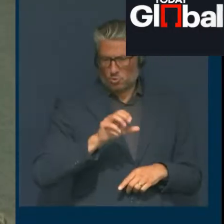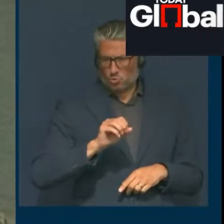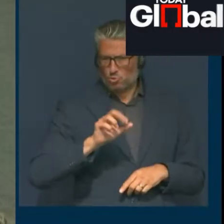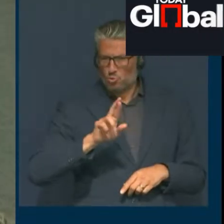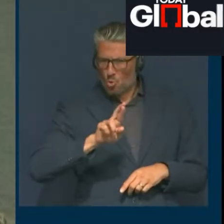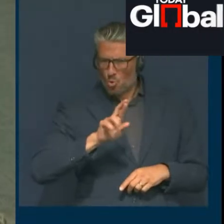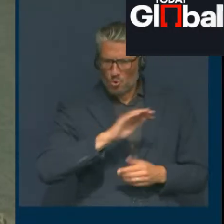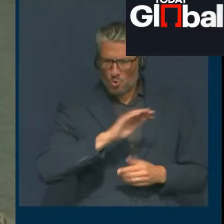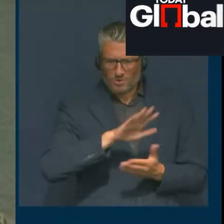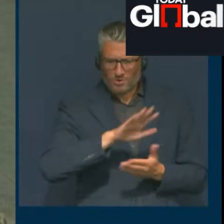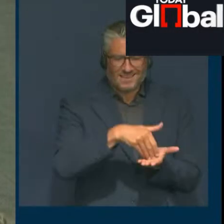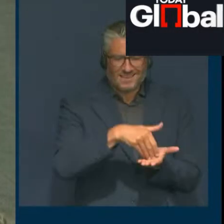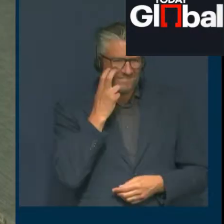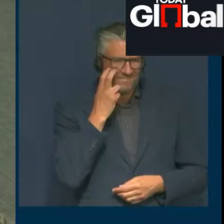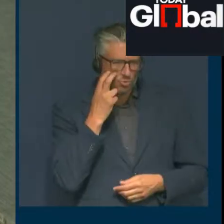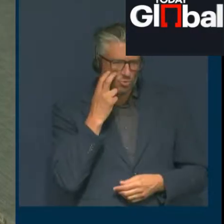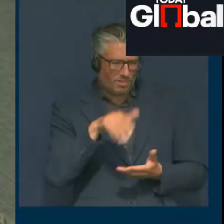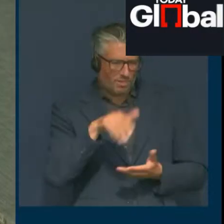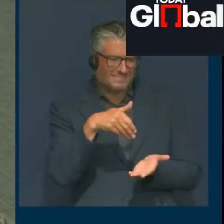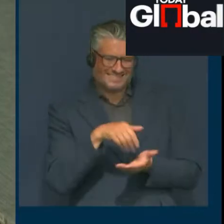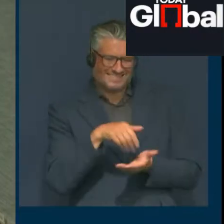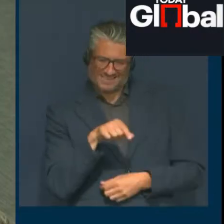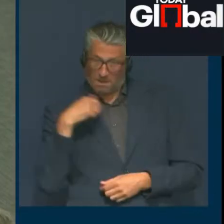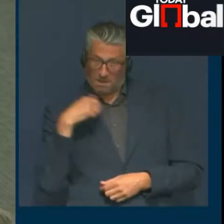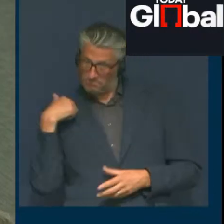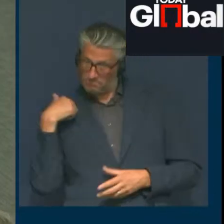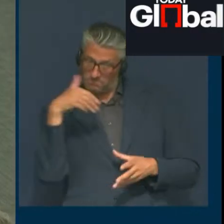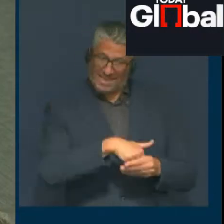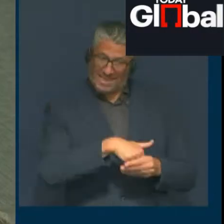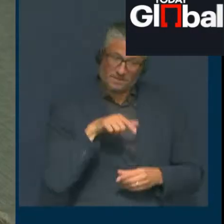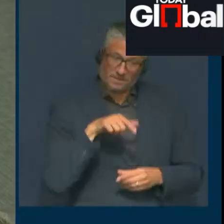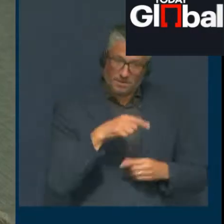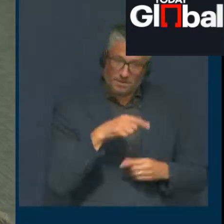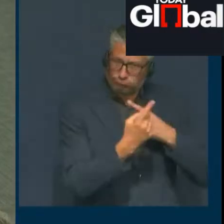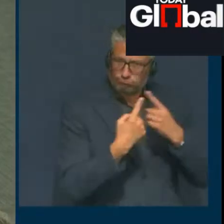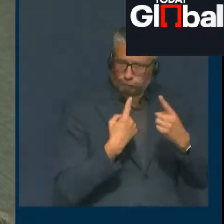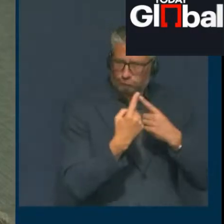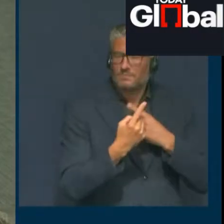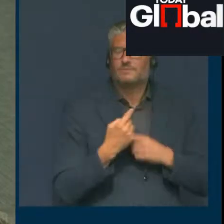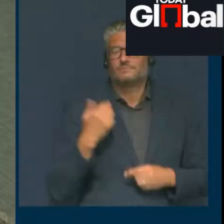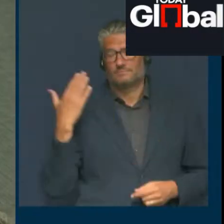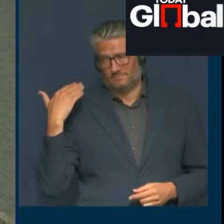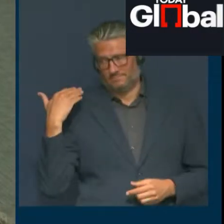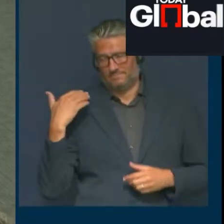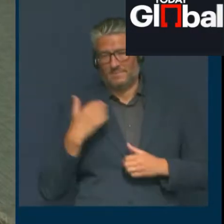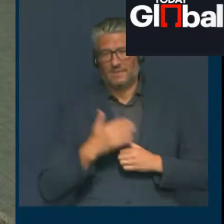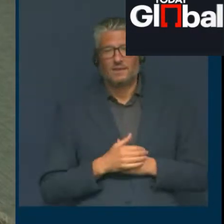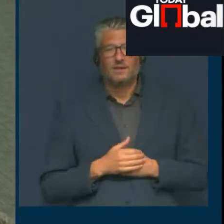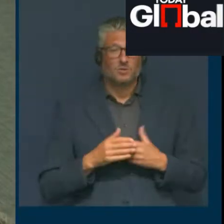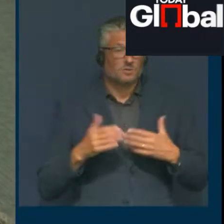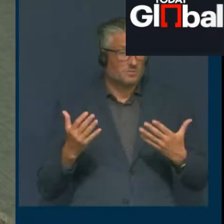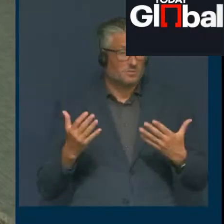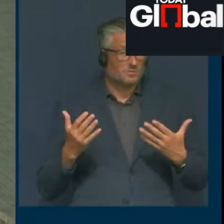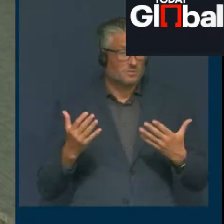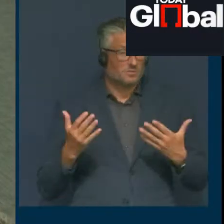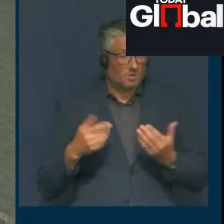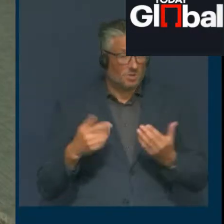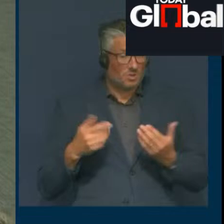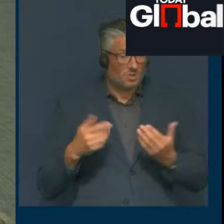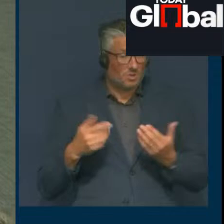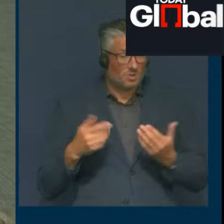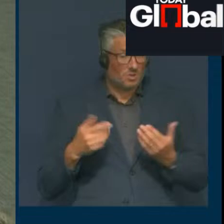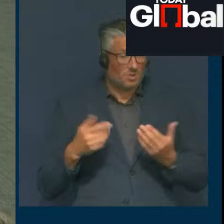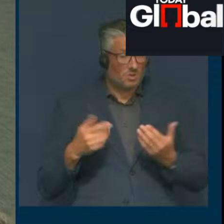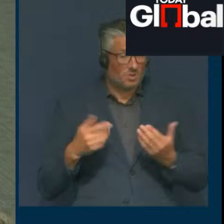visual disabilities. These discussions have witnessed expressing opinions